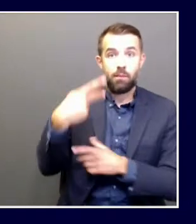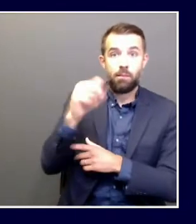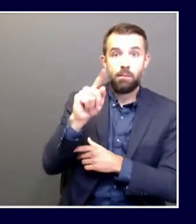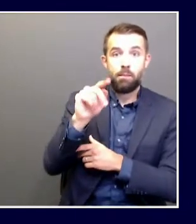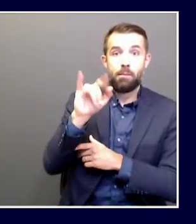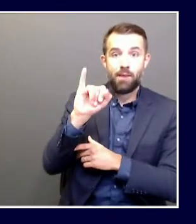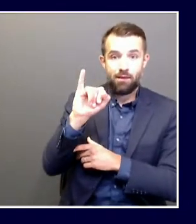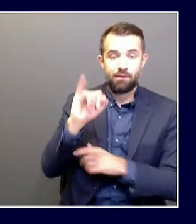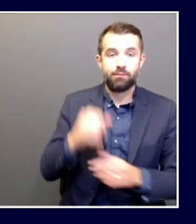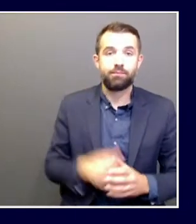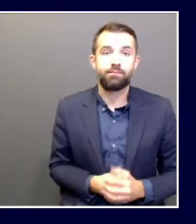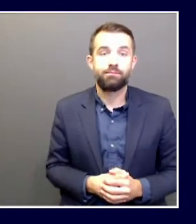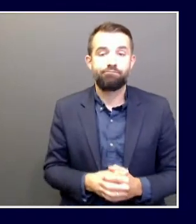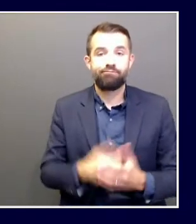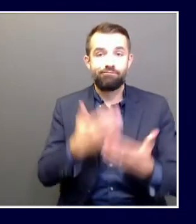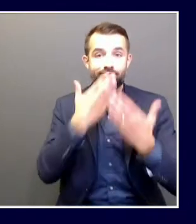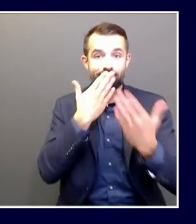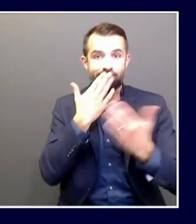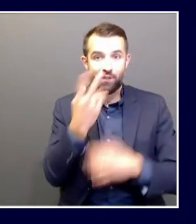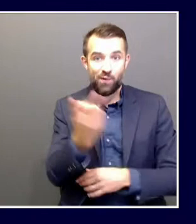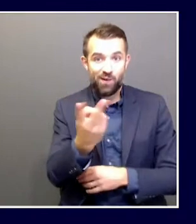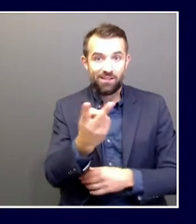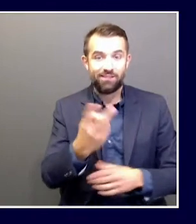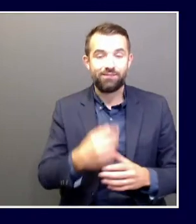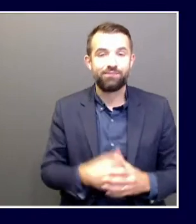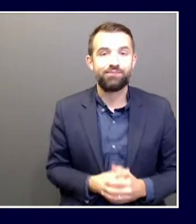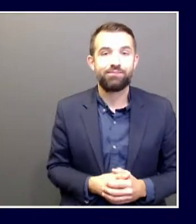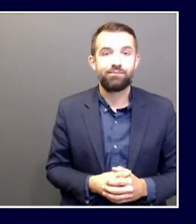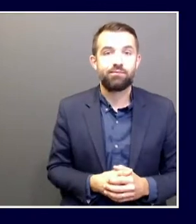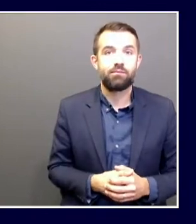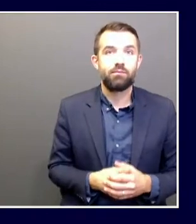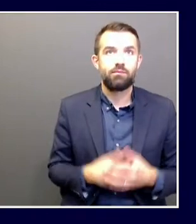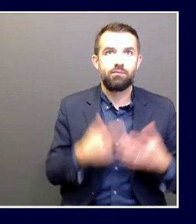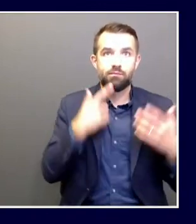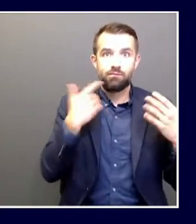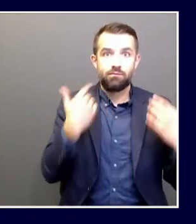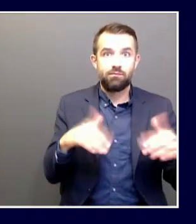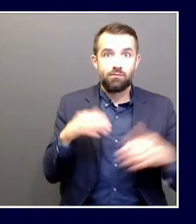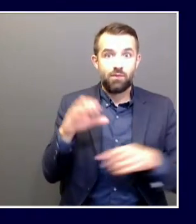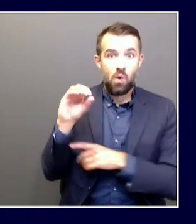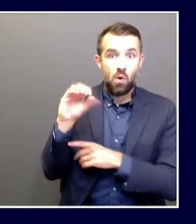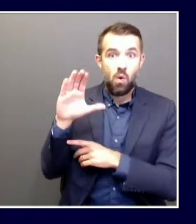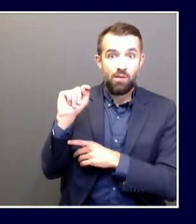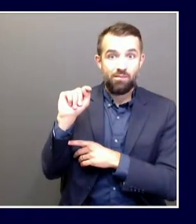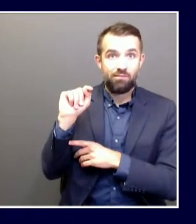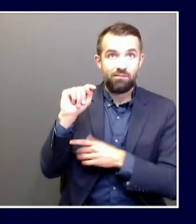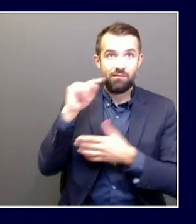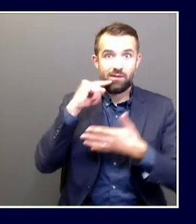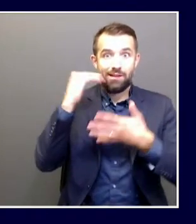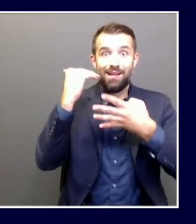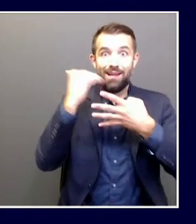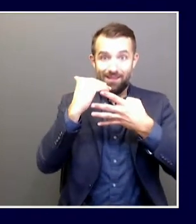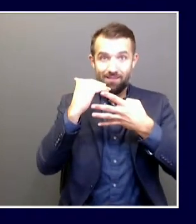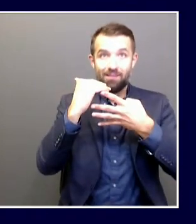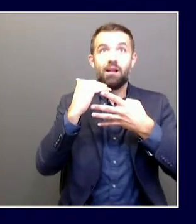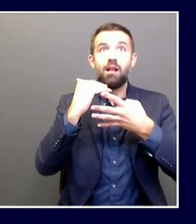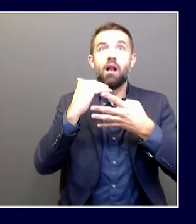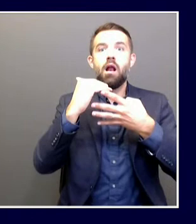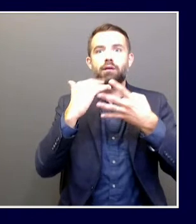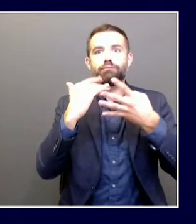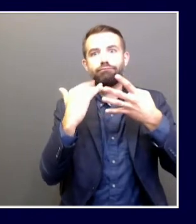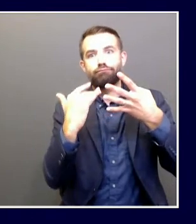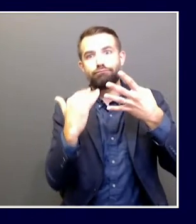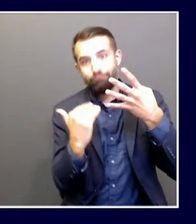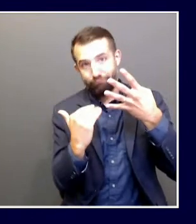Dr. Shah and Commissioner Lambrou. We're getting closer to the end of October when the vaccine mandate is going to be enforced for healthcare workers, including EMS